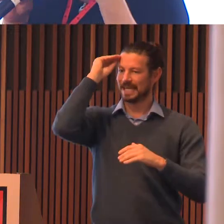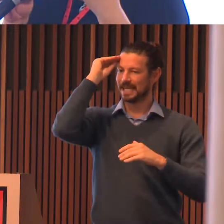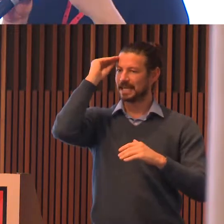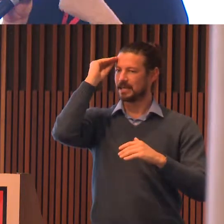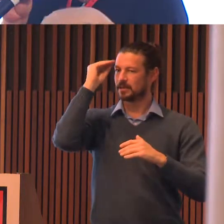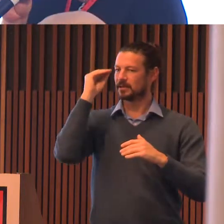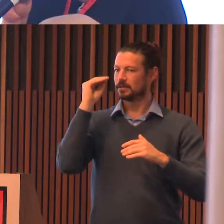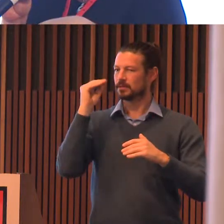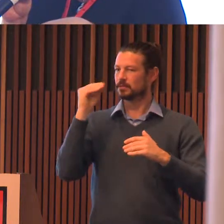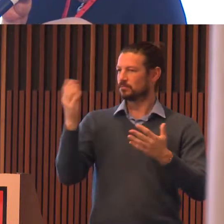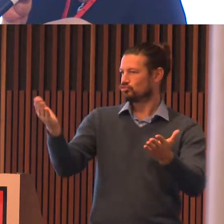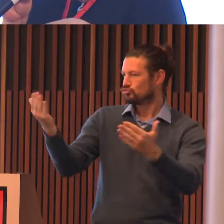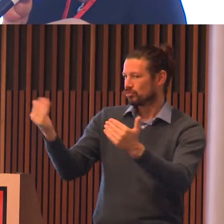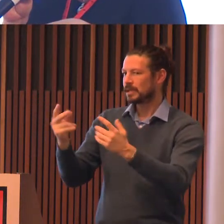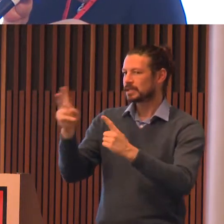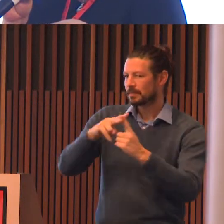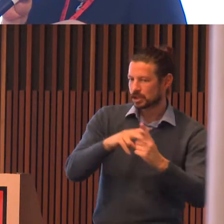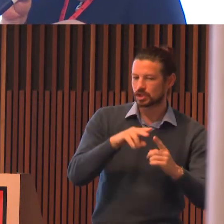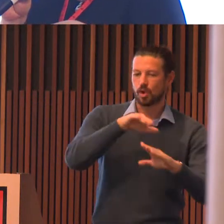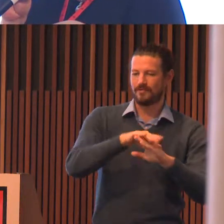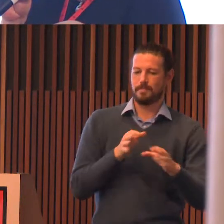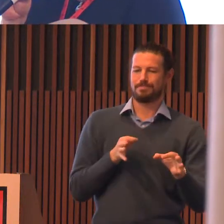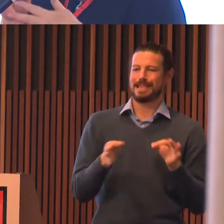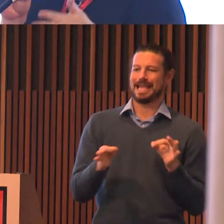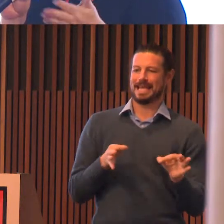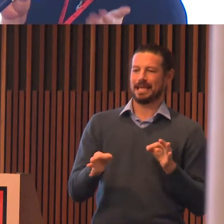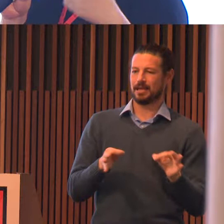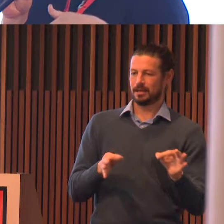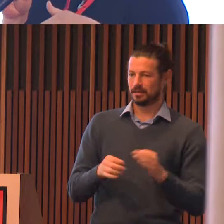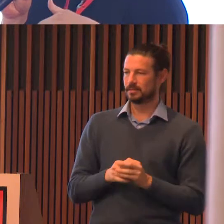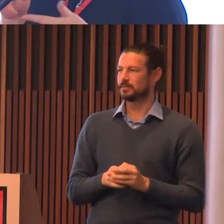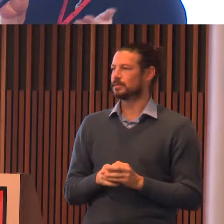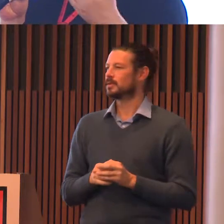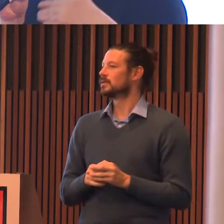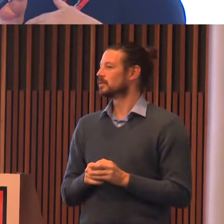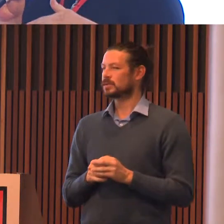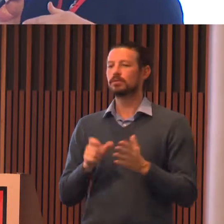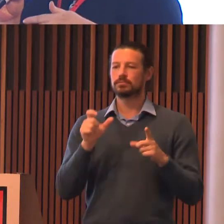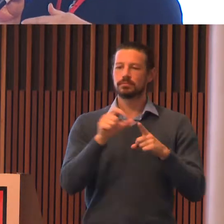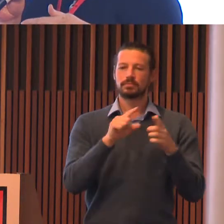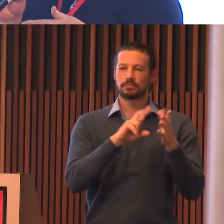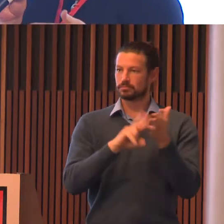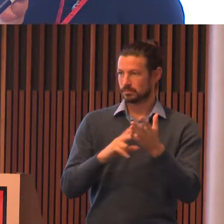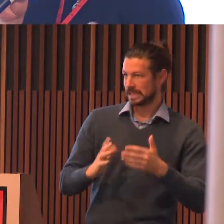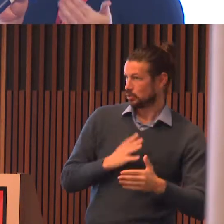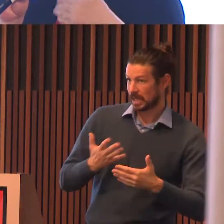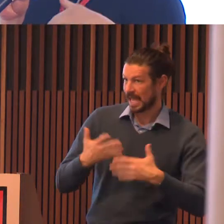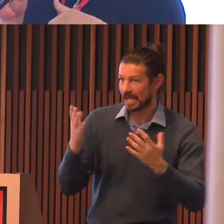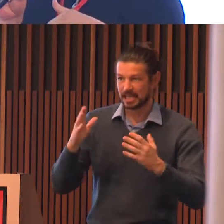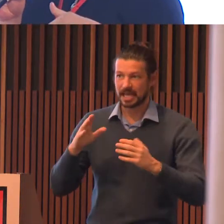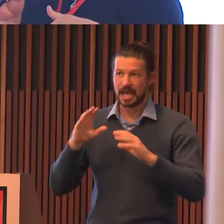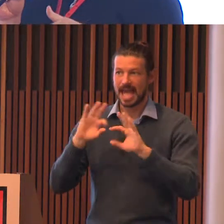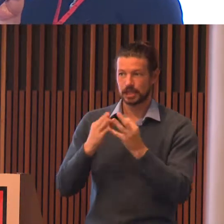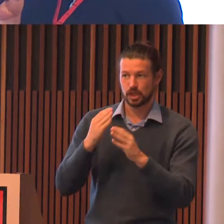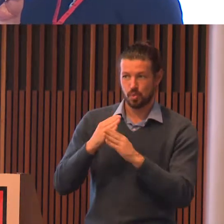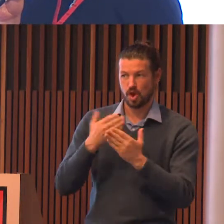that's calling for submissions on planning. So Disability Advocacy Victoria is interested in any agency that's working on that,